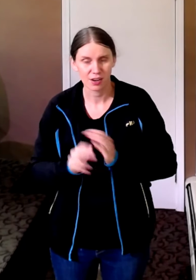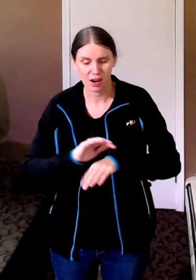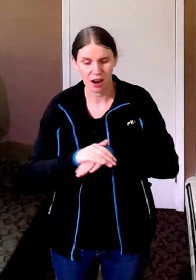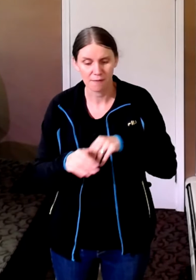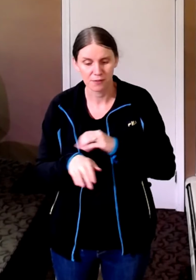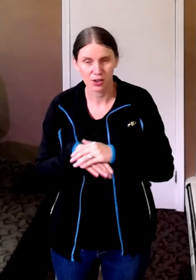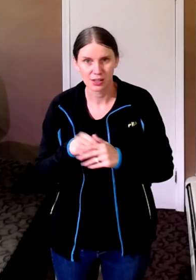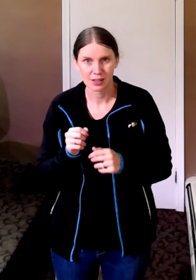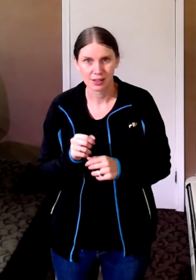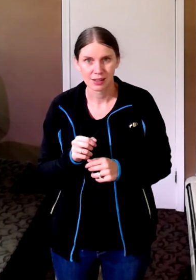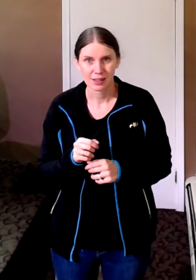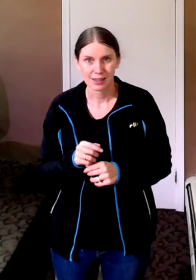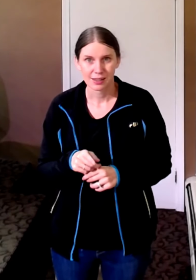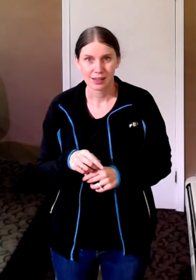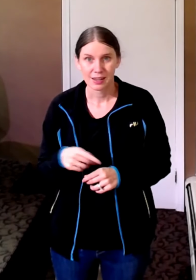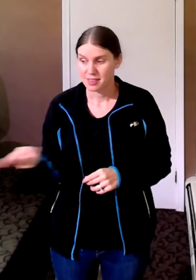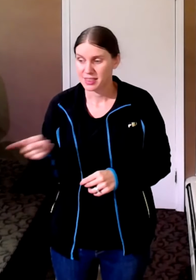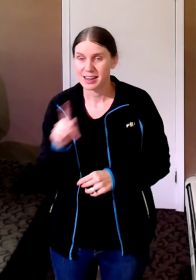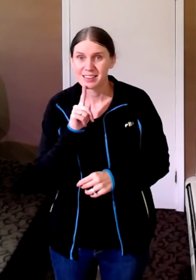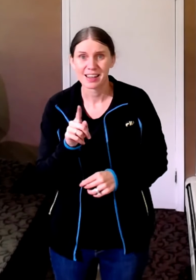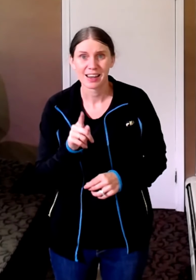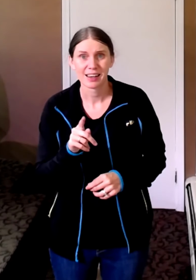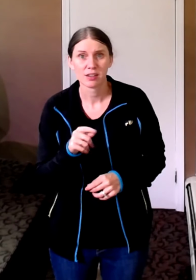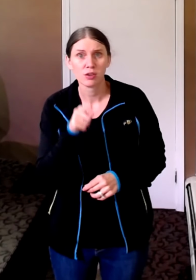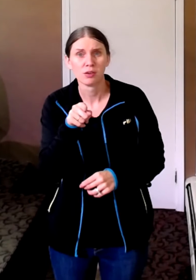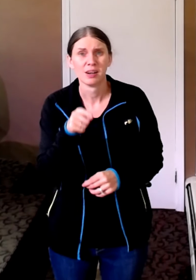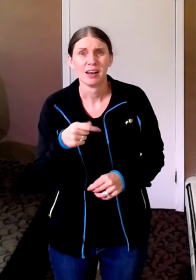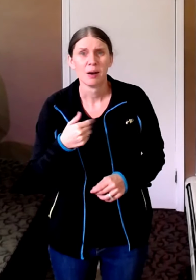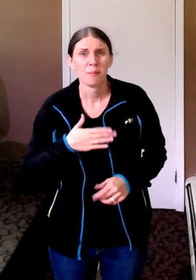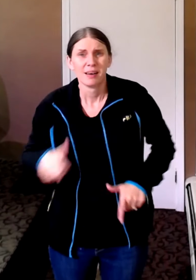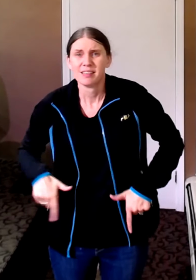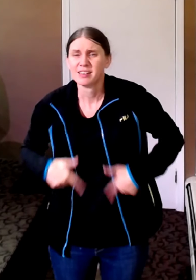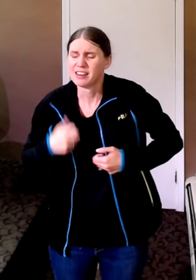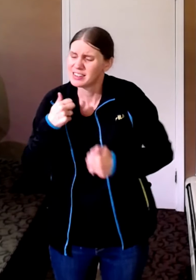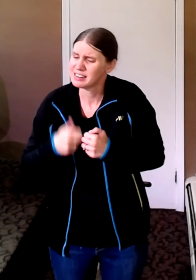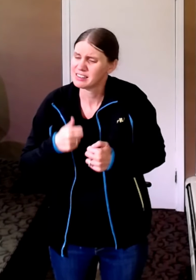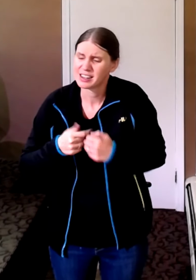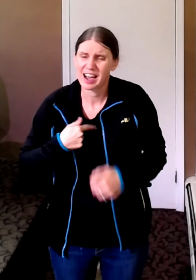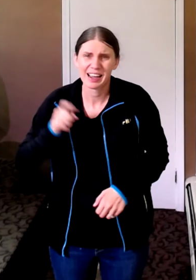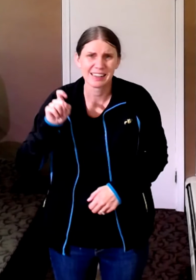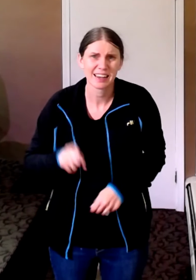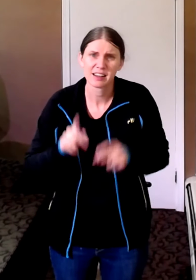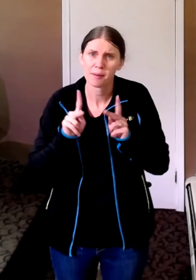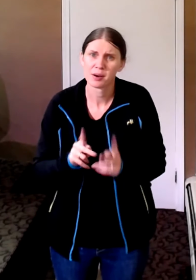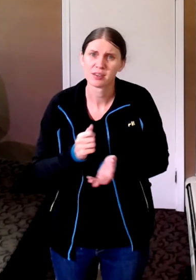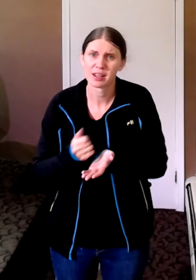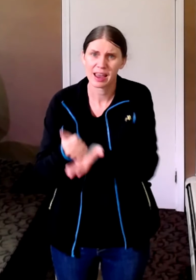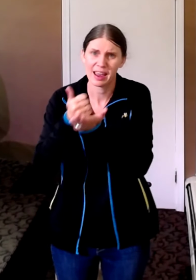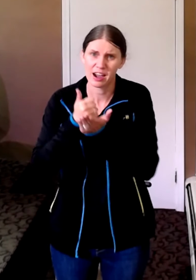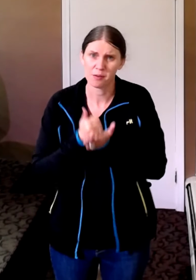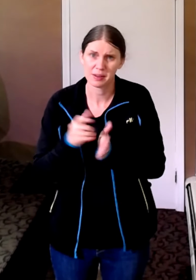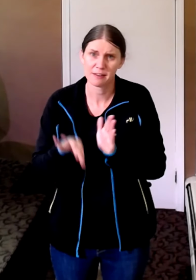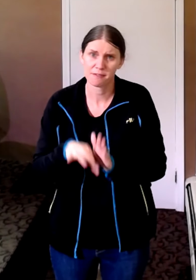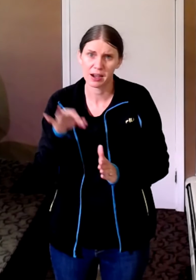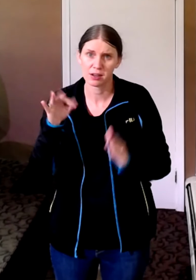place they can come to and say, look, this life is just destroying me. I need somebody to help me find some peace and